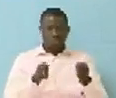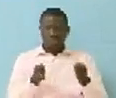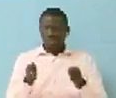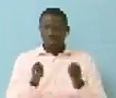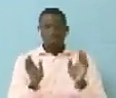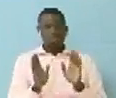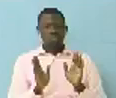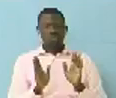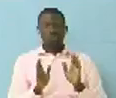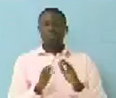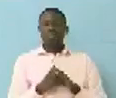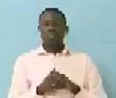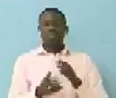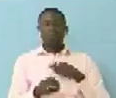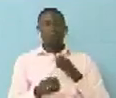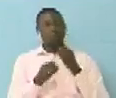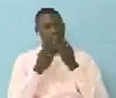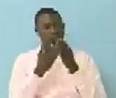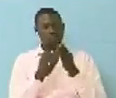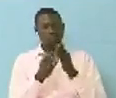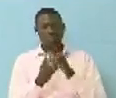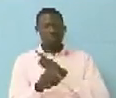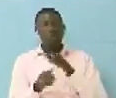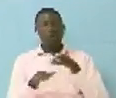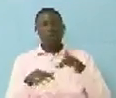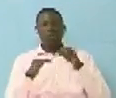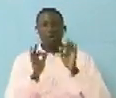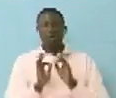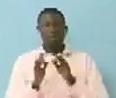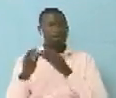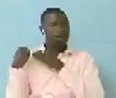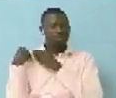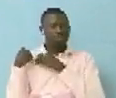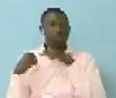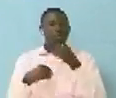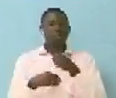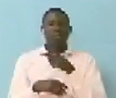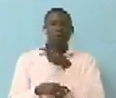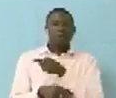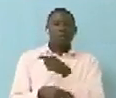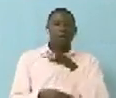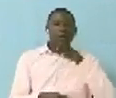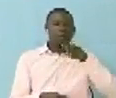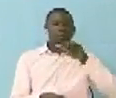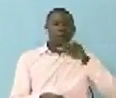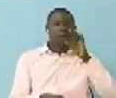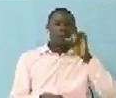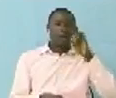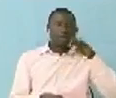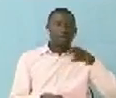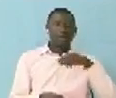Right? And you may therefore not take responsibility for his actions.